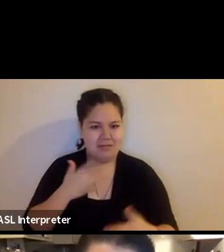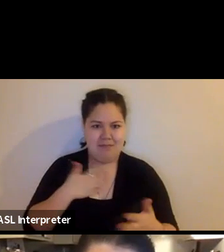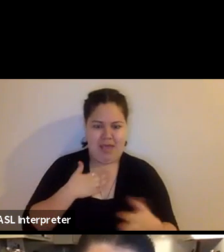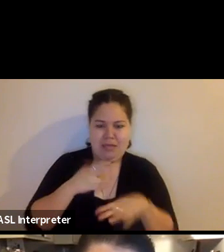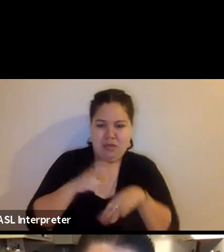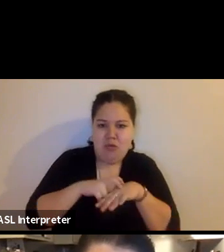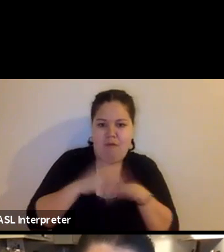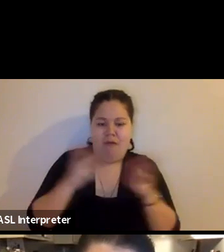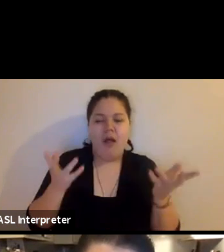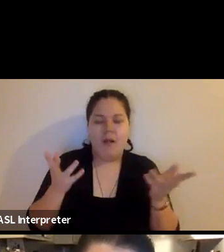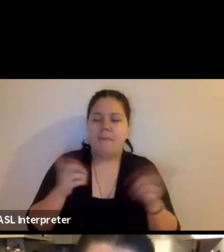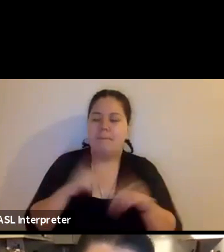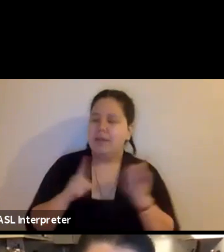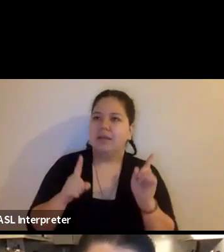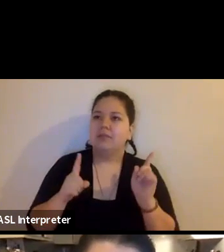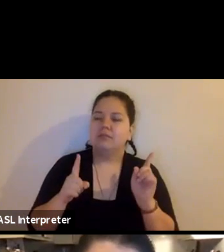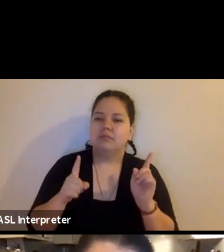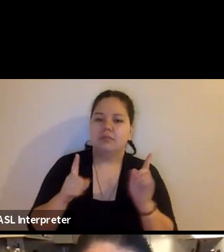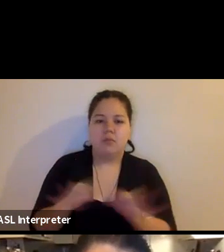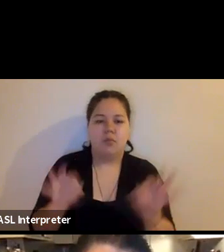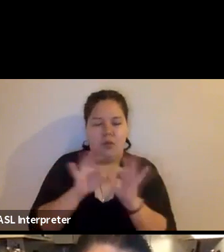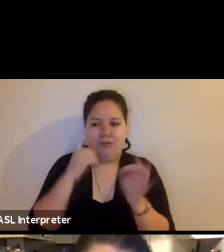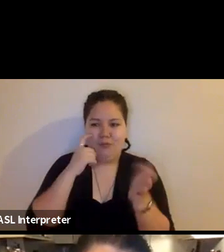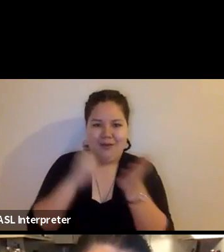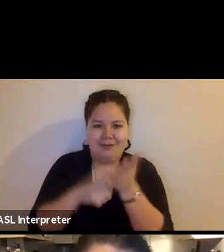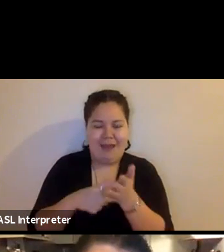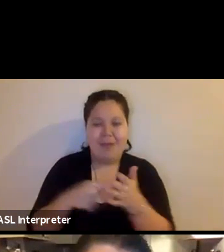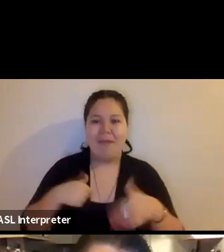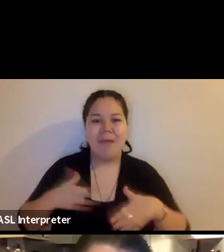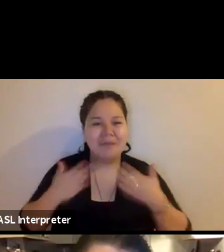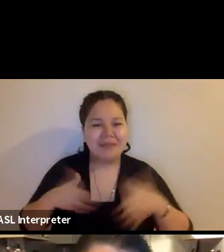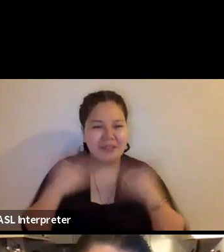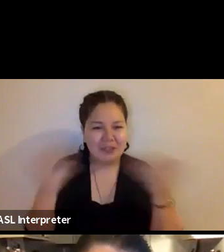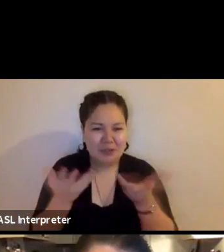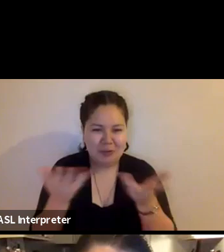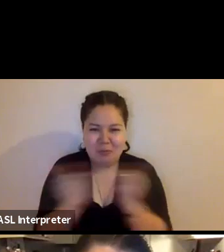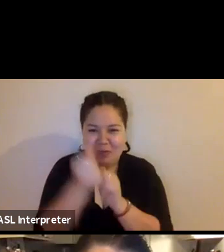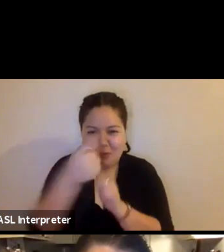But I'm glad to be here with all of you. It's good to see you all.